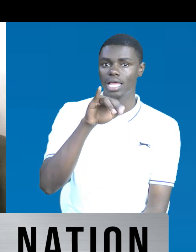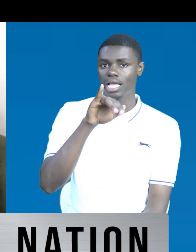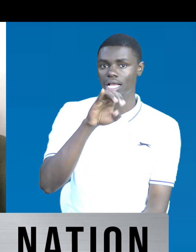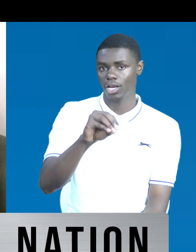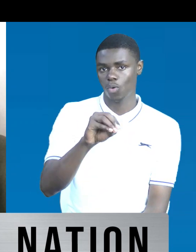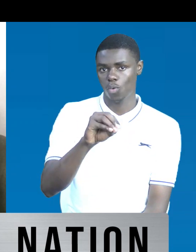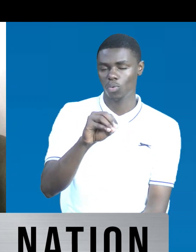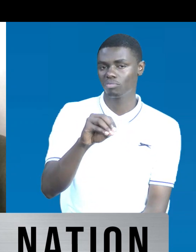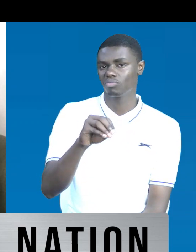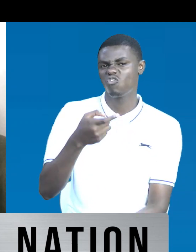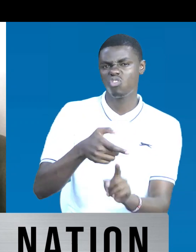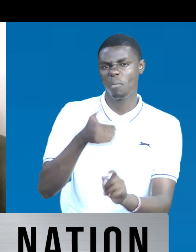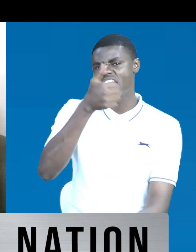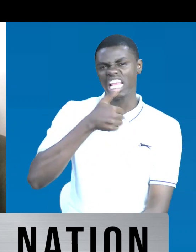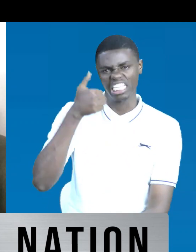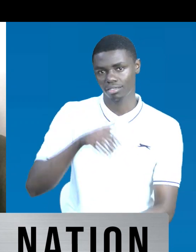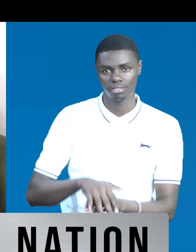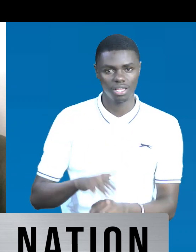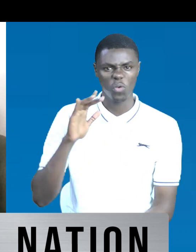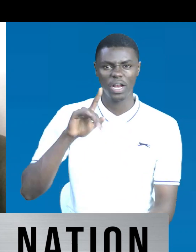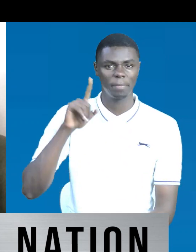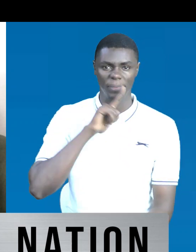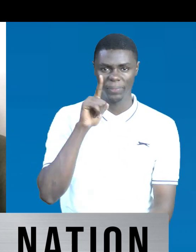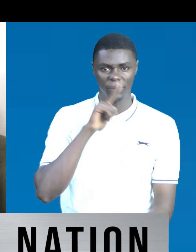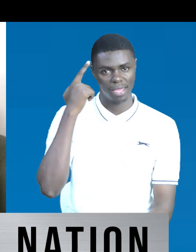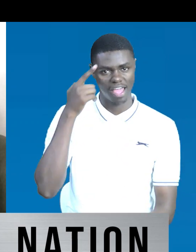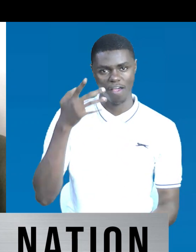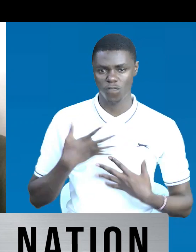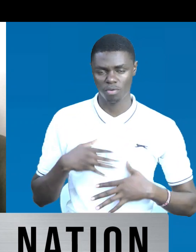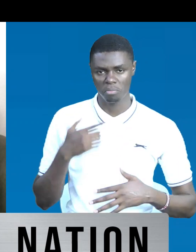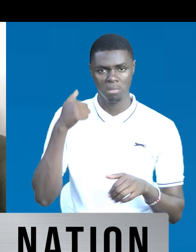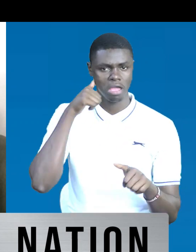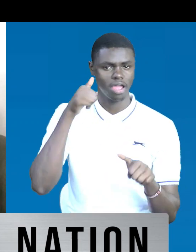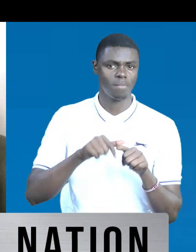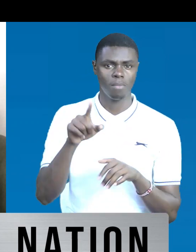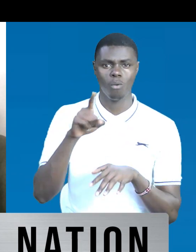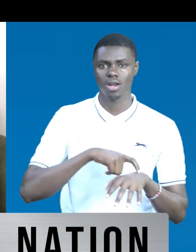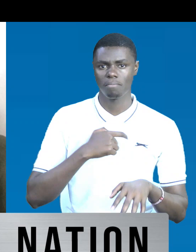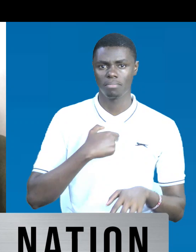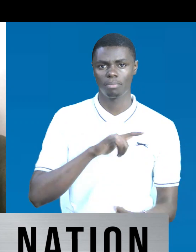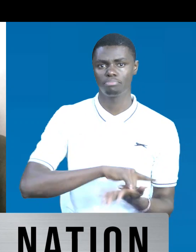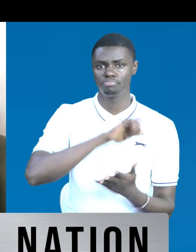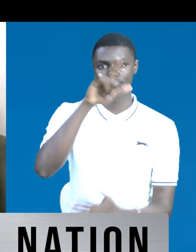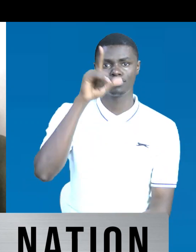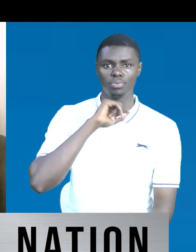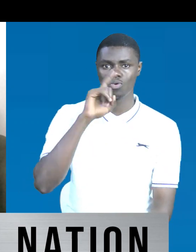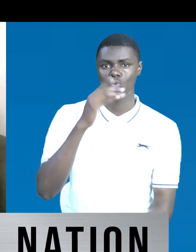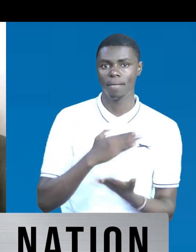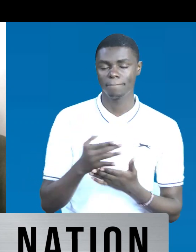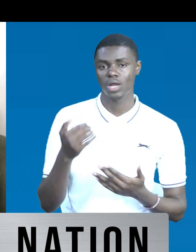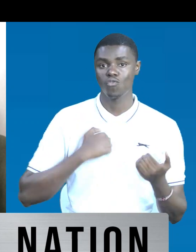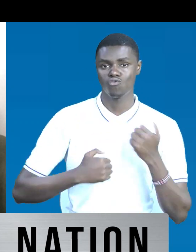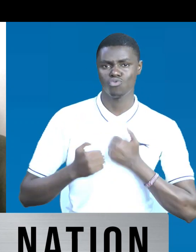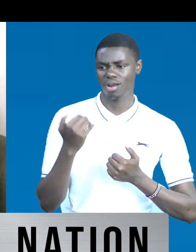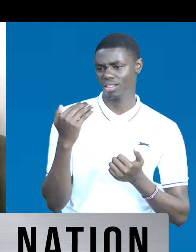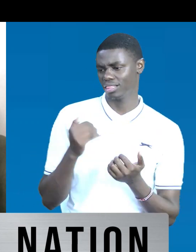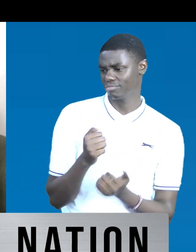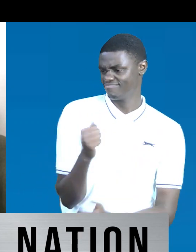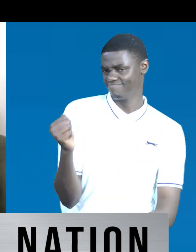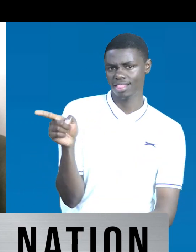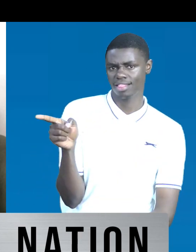Yes. It's gonna be tough for these people, because I remember one time I went to one part of Rwanda, just across